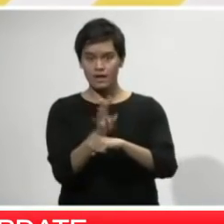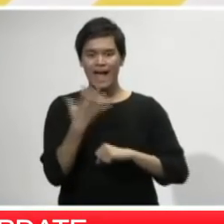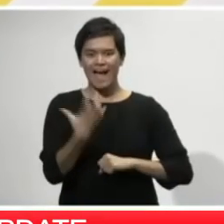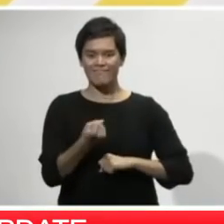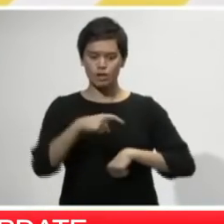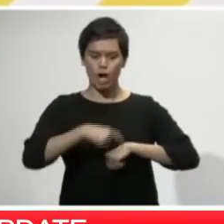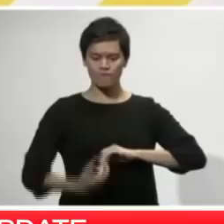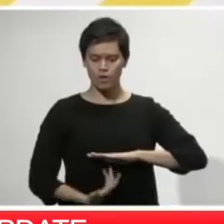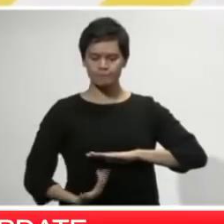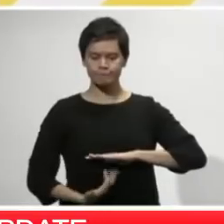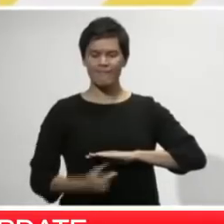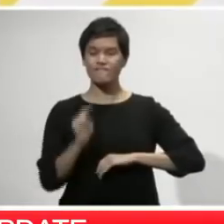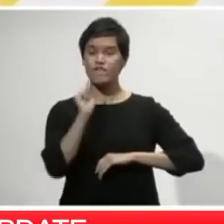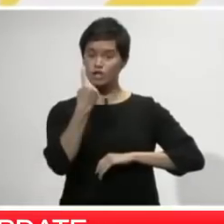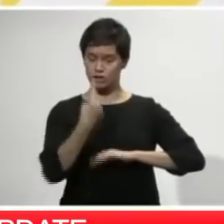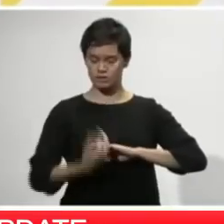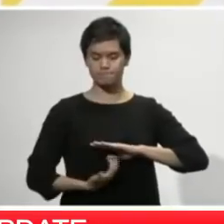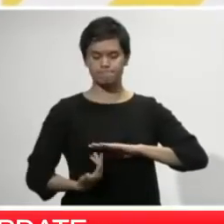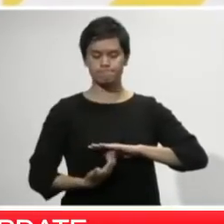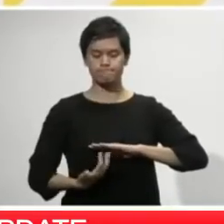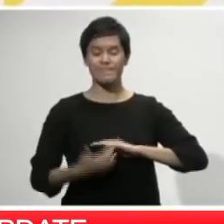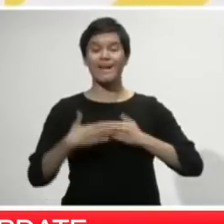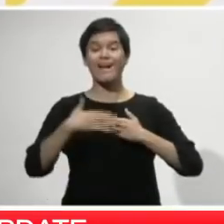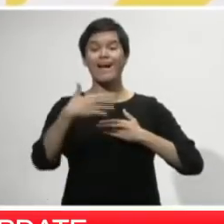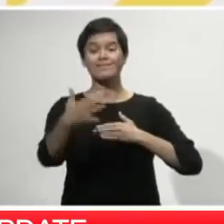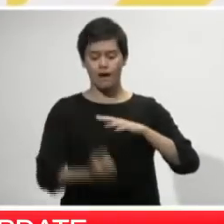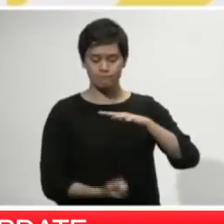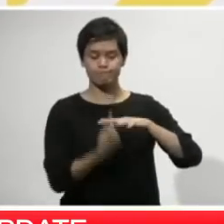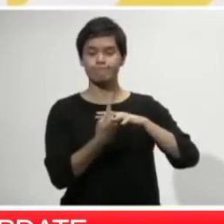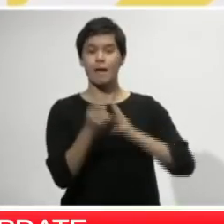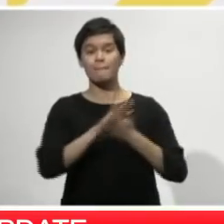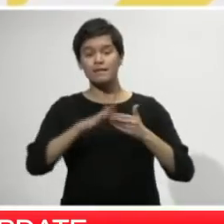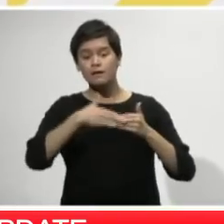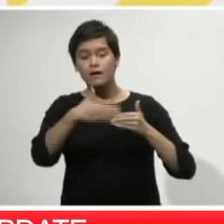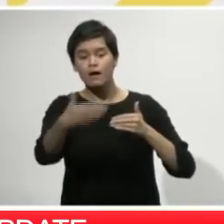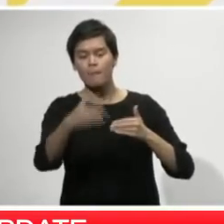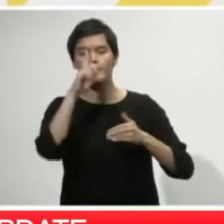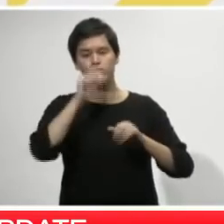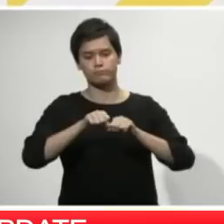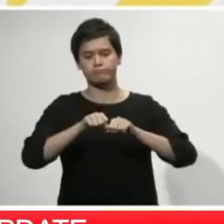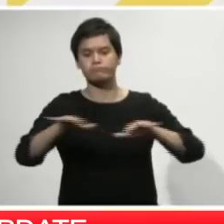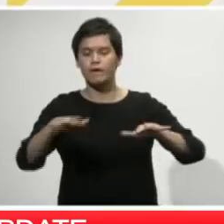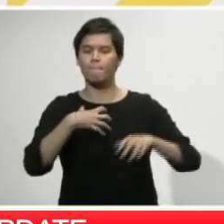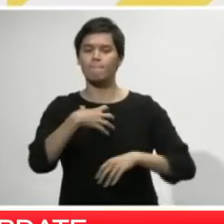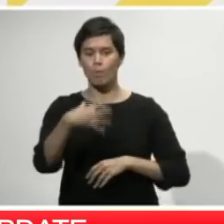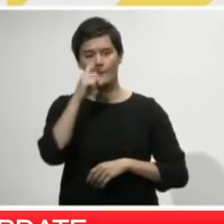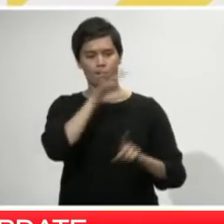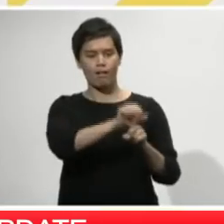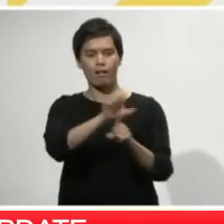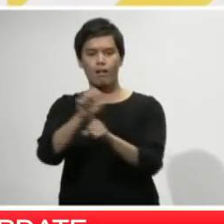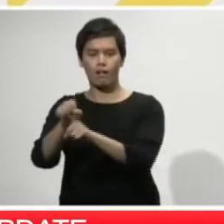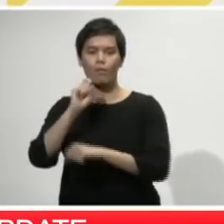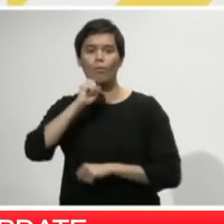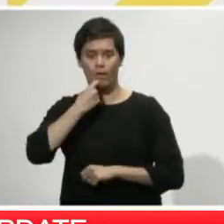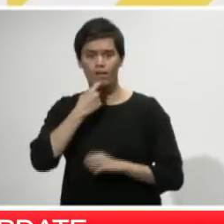incubate, we could still see increases in our numbers in the days to come, off the back of transmission in the community prior to